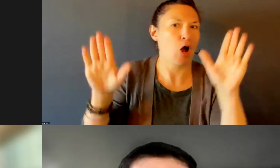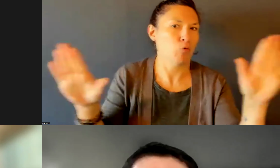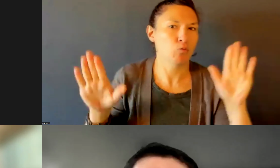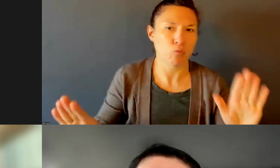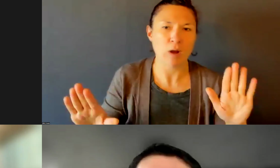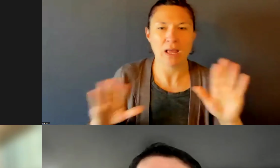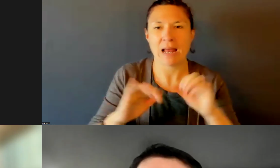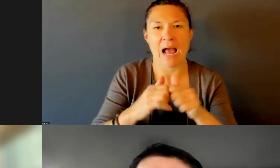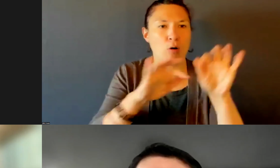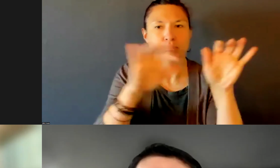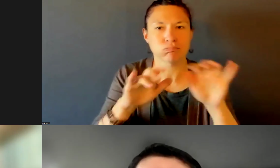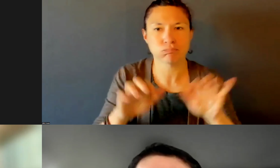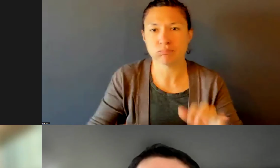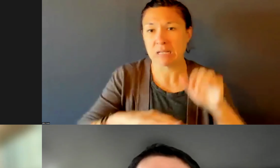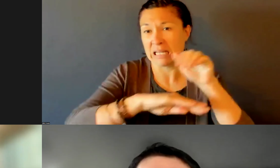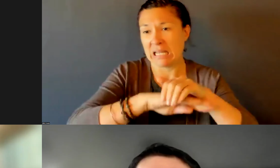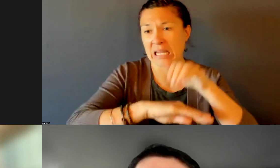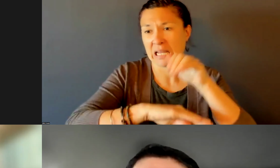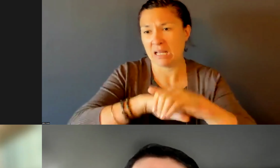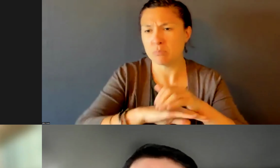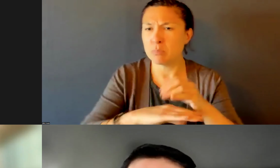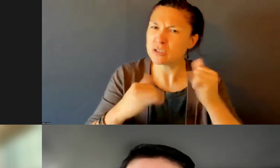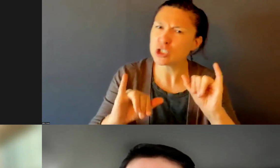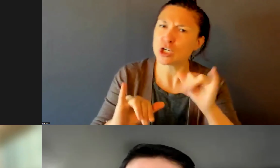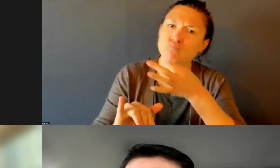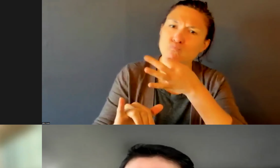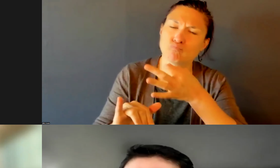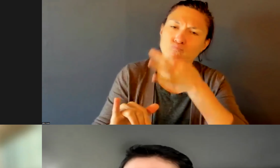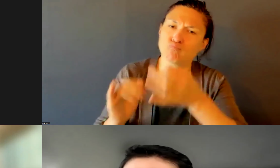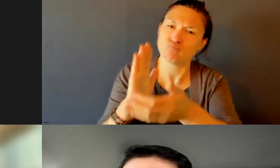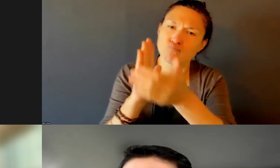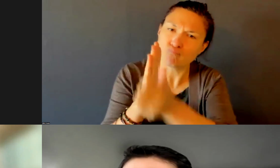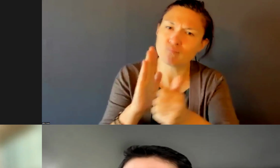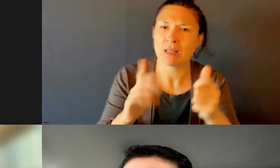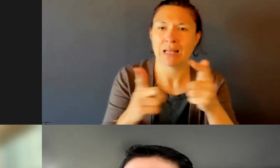each case case by case.